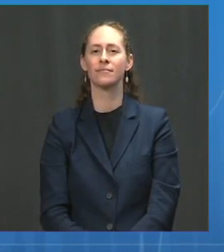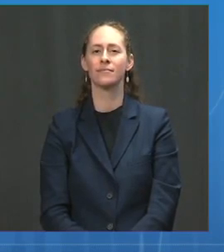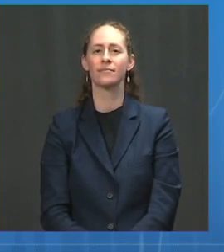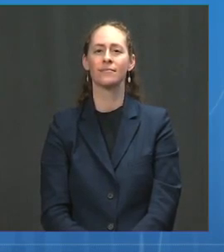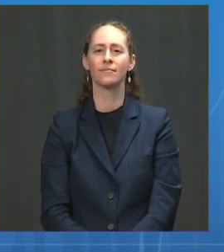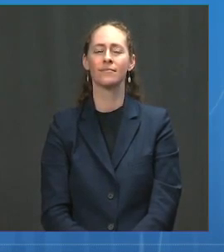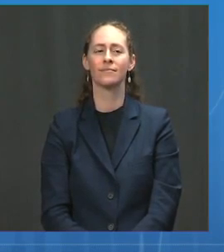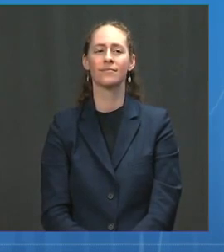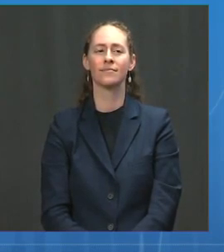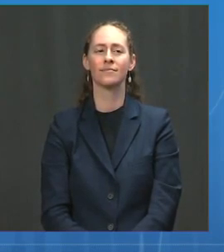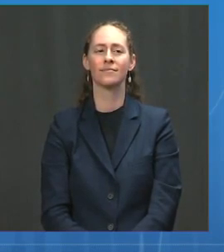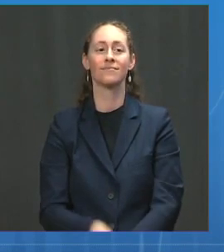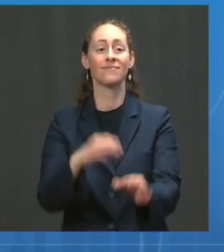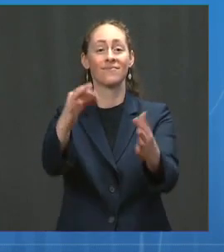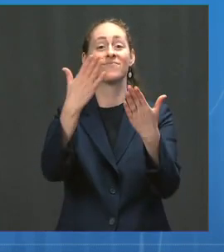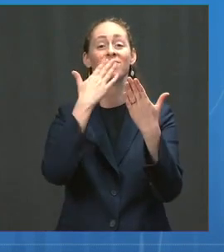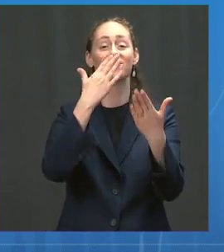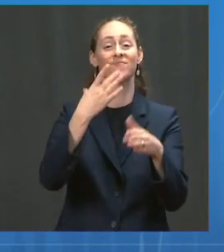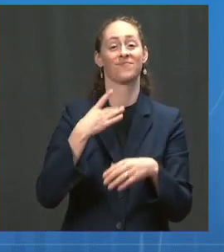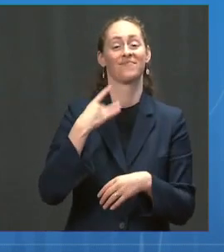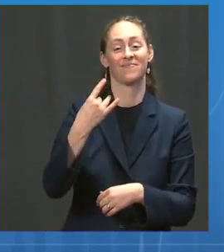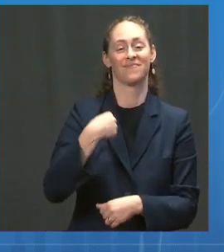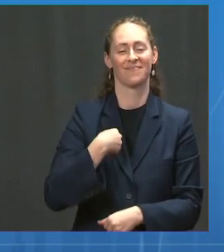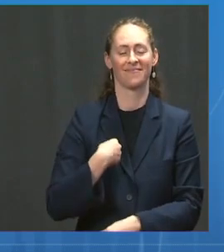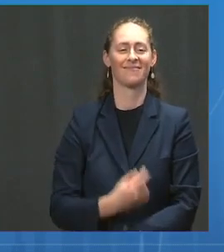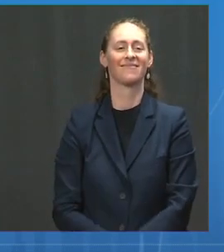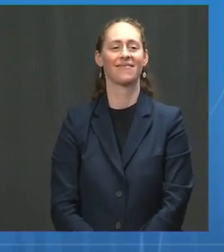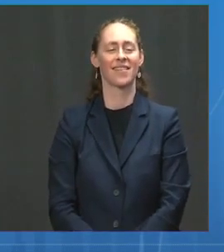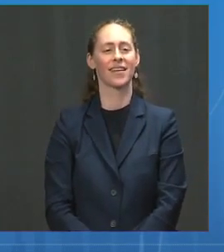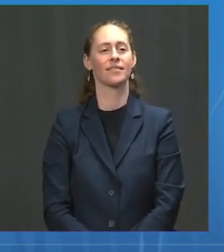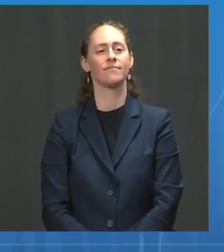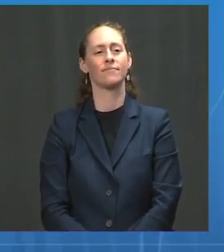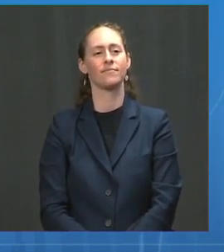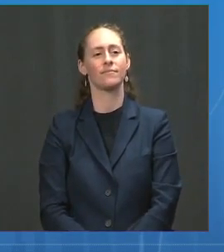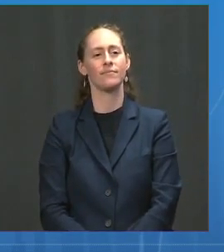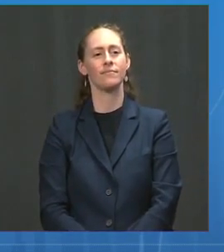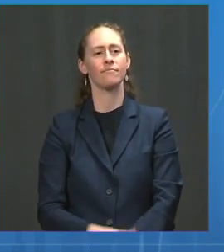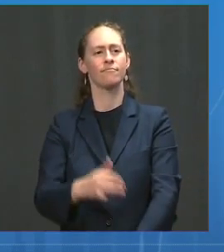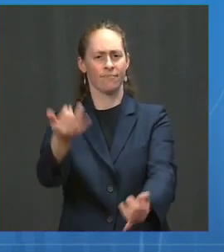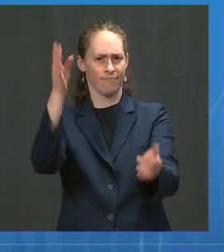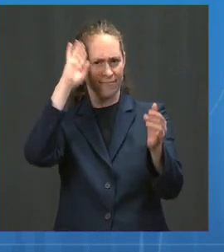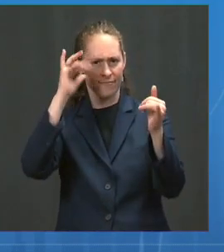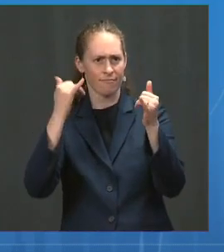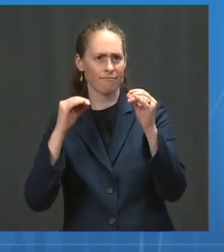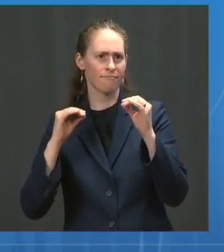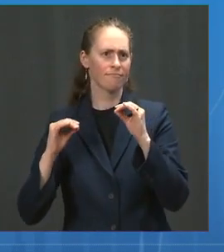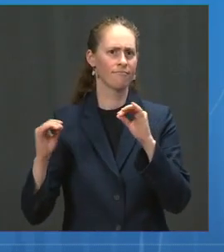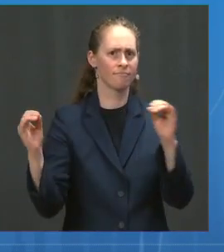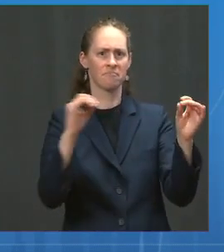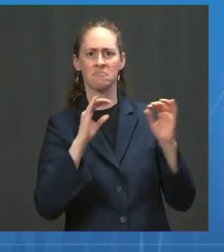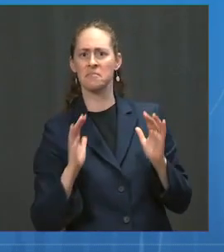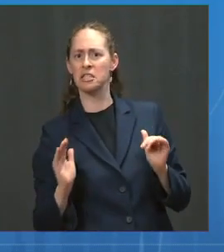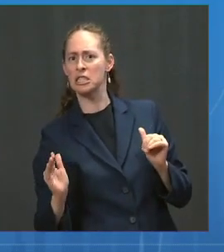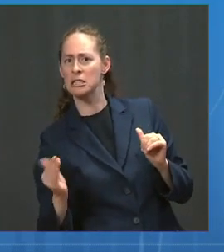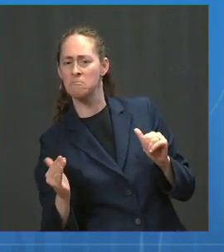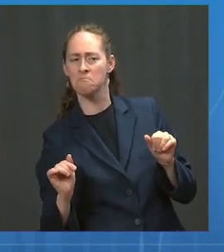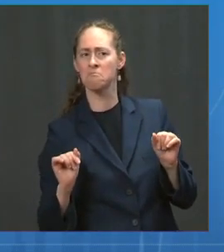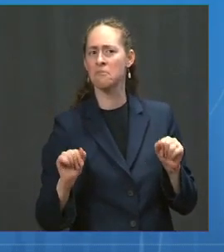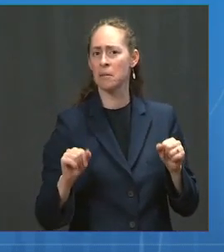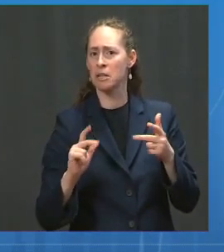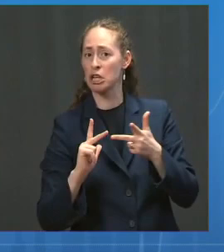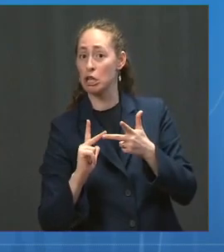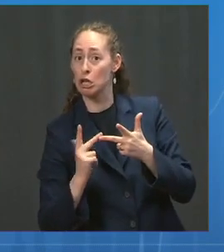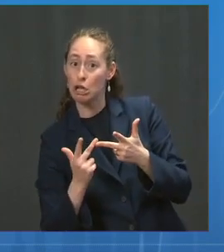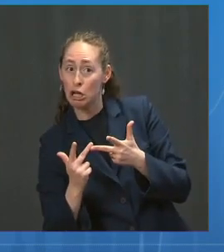Hey guys, thank you for taking my question. We know that boosters are still under consideration, but there's more openness to acting on them